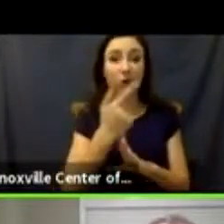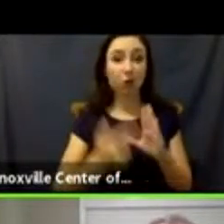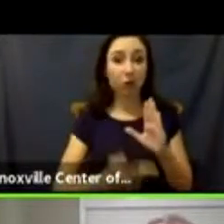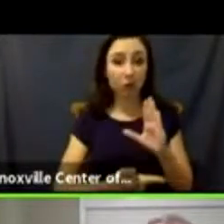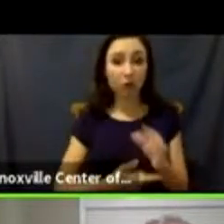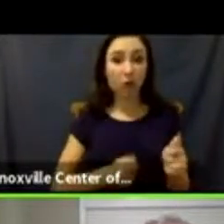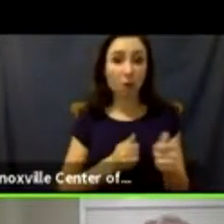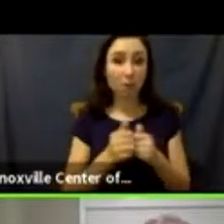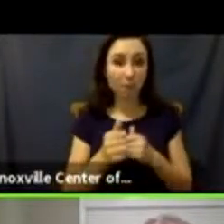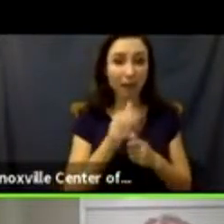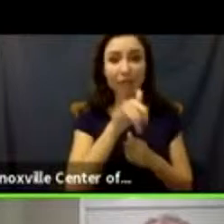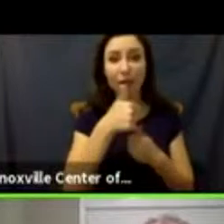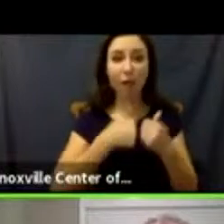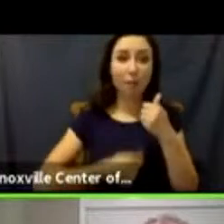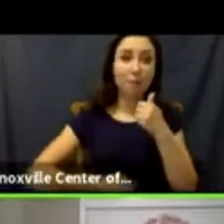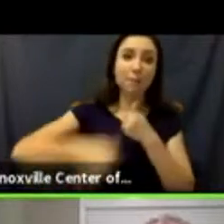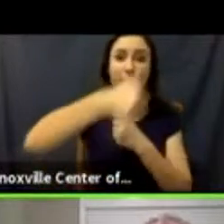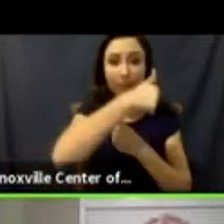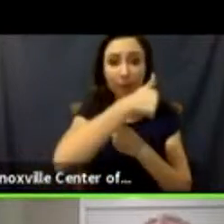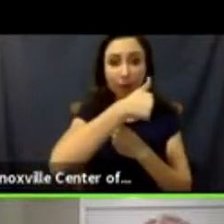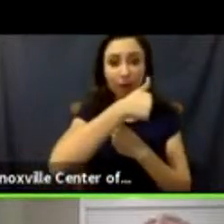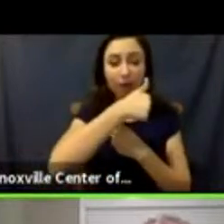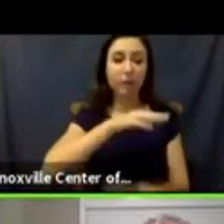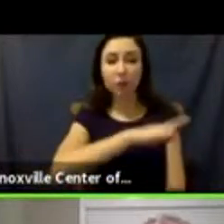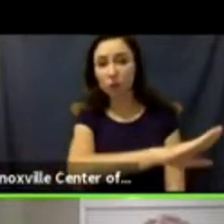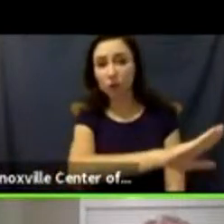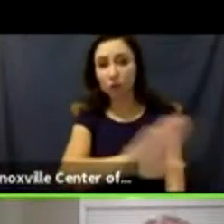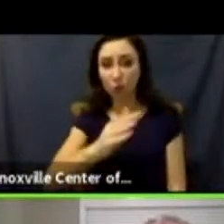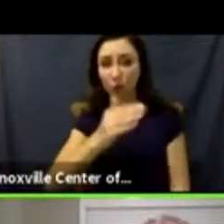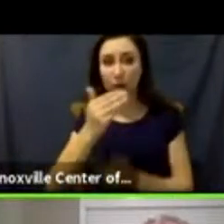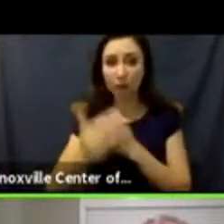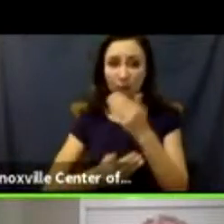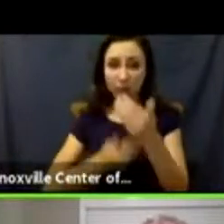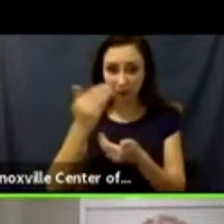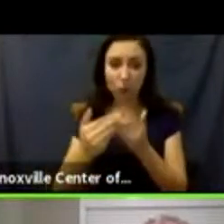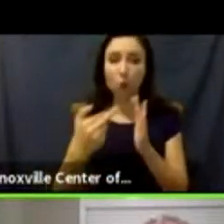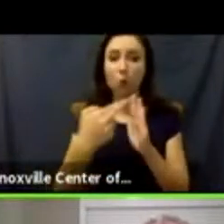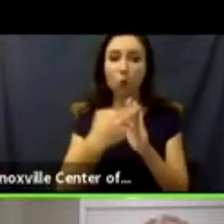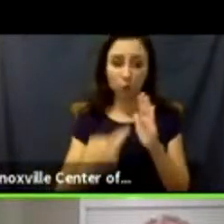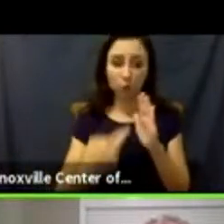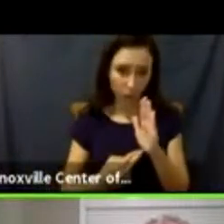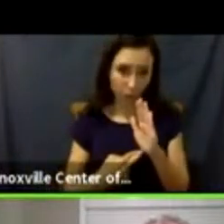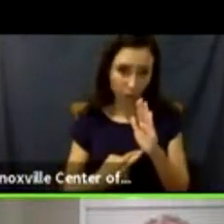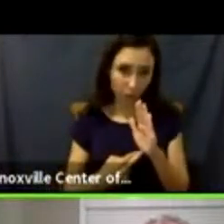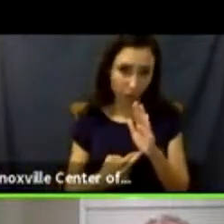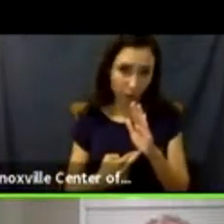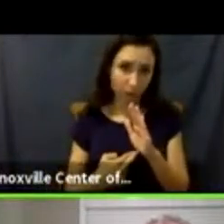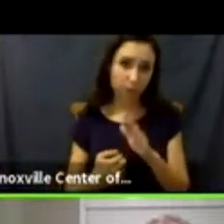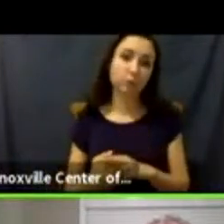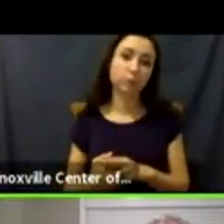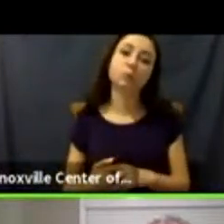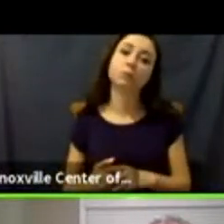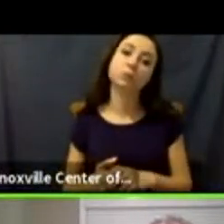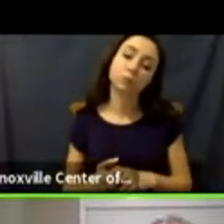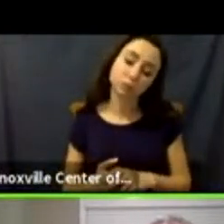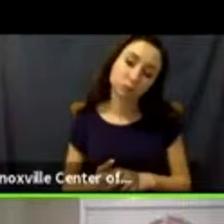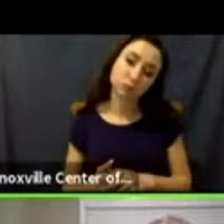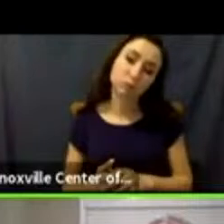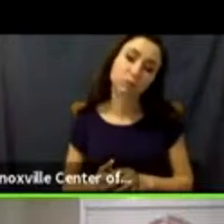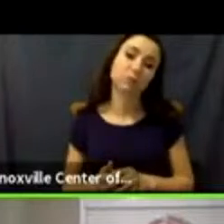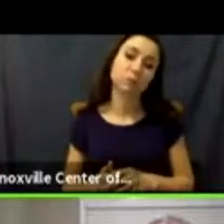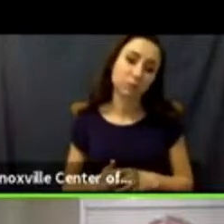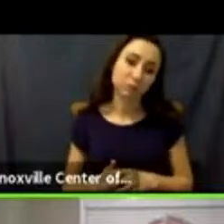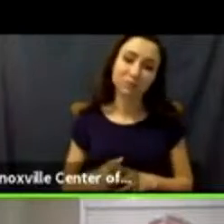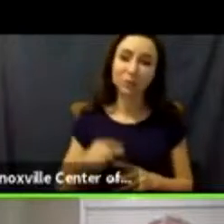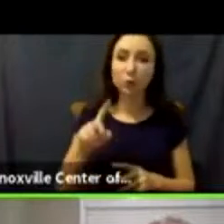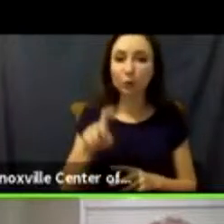theoretically supersede your all's procedural rules. And you would